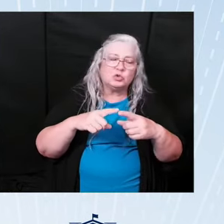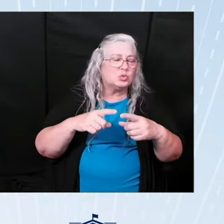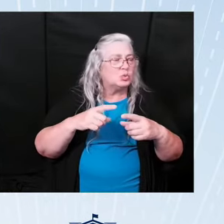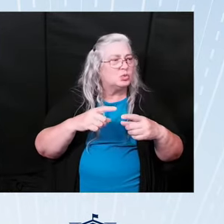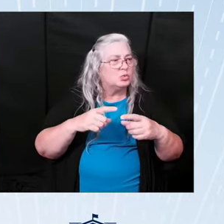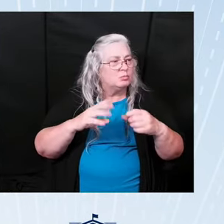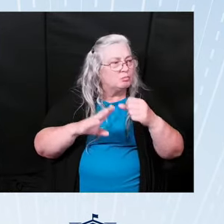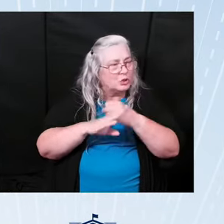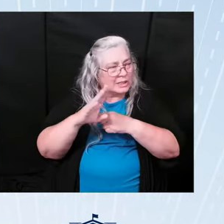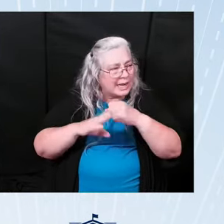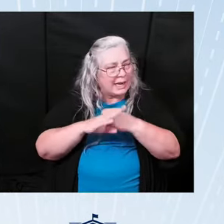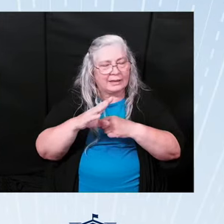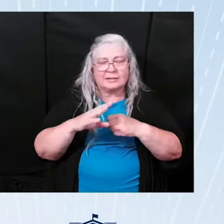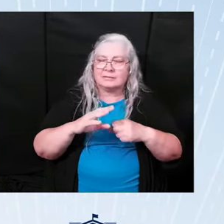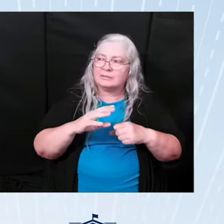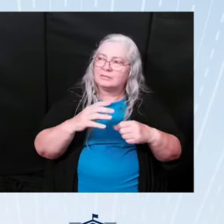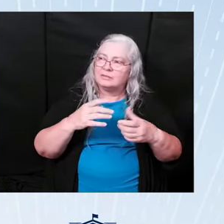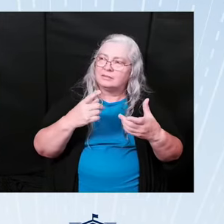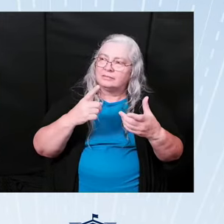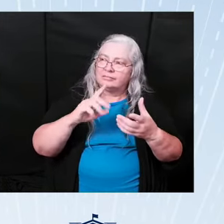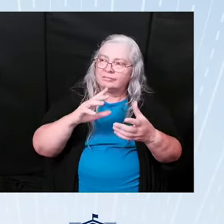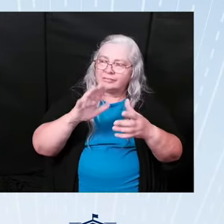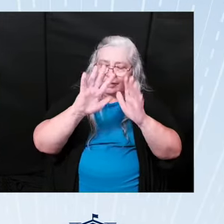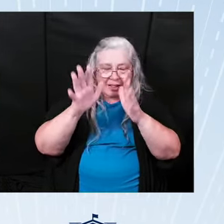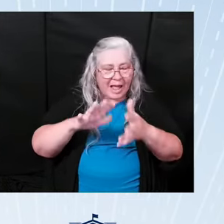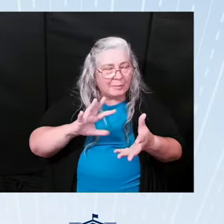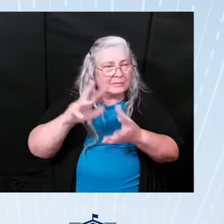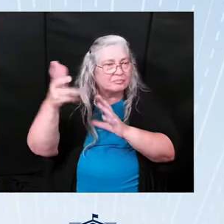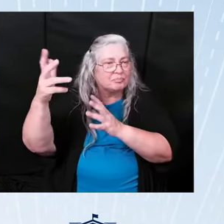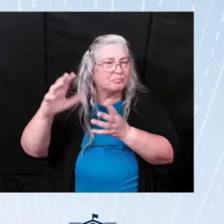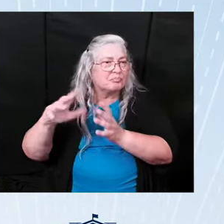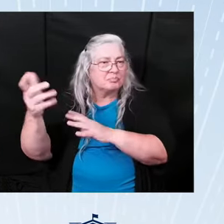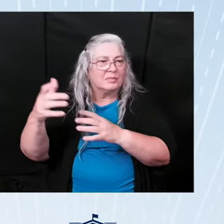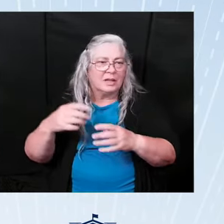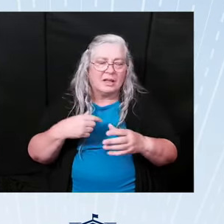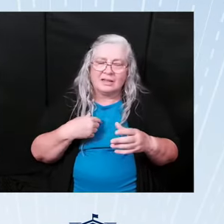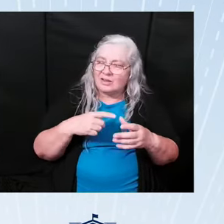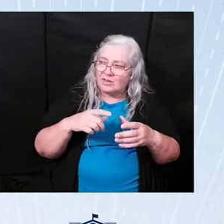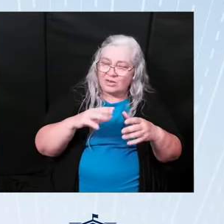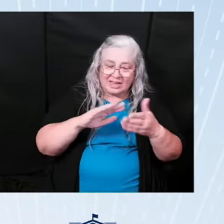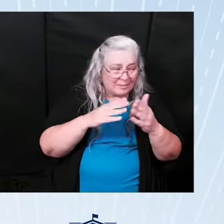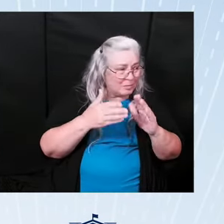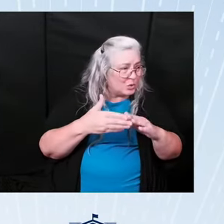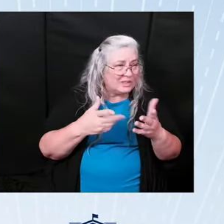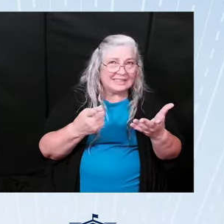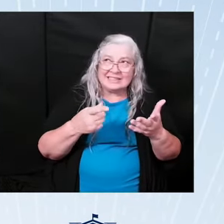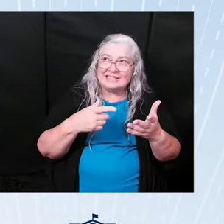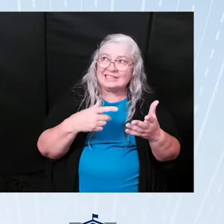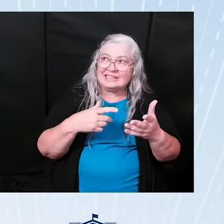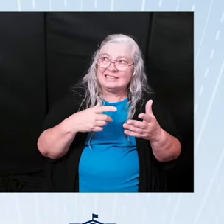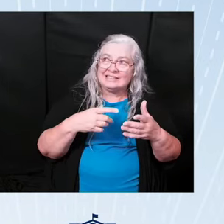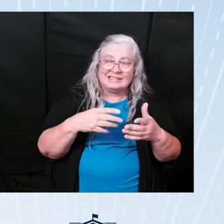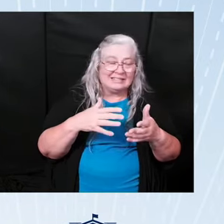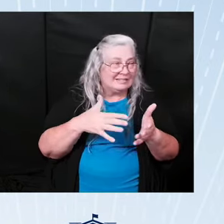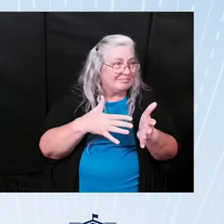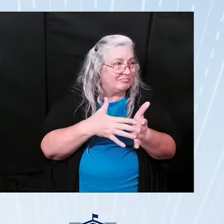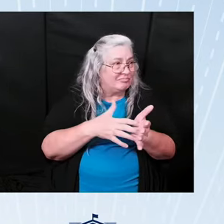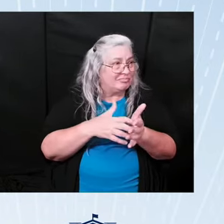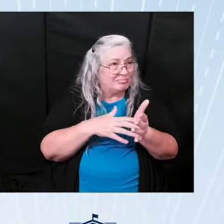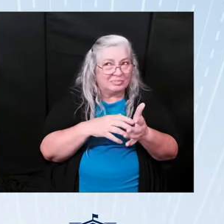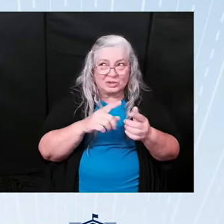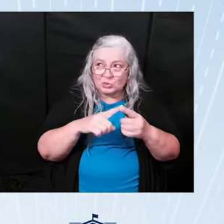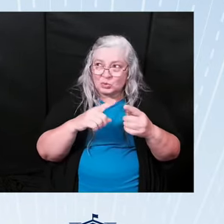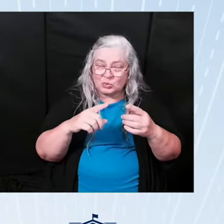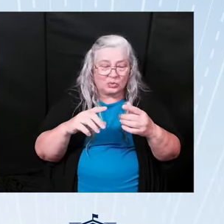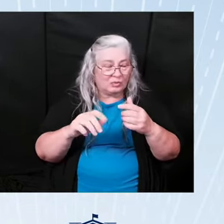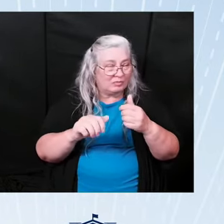is committed to that. We're grateful for the tremendous partnership we have with cities, with states, with nonprofits, with the